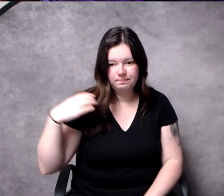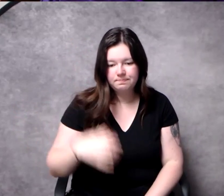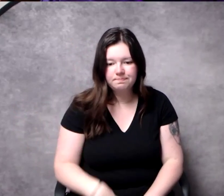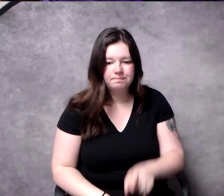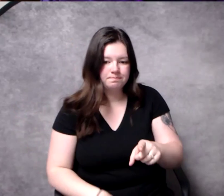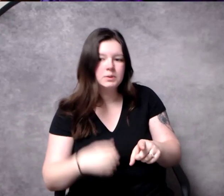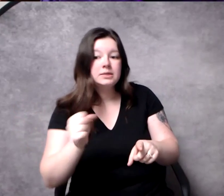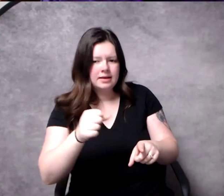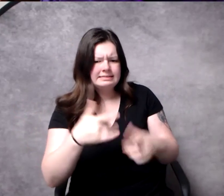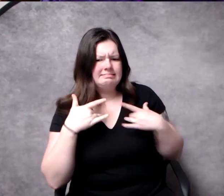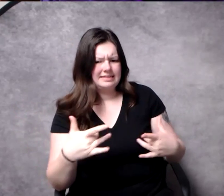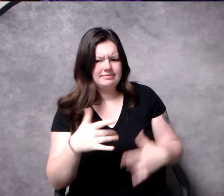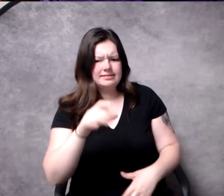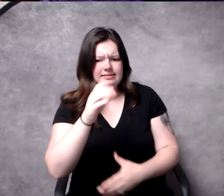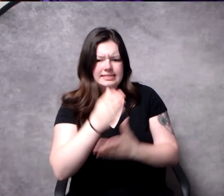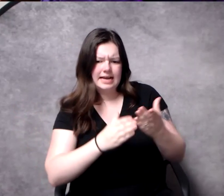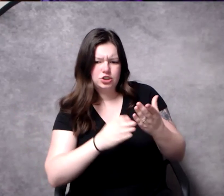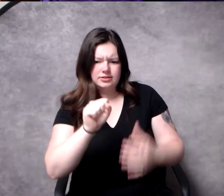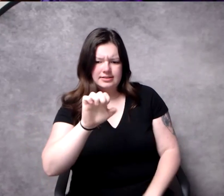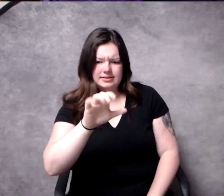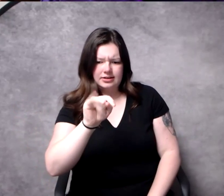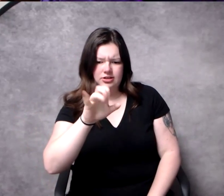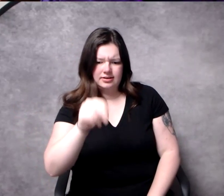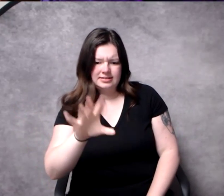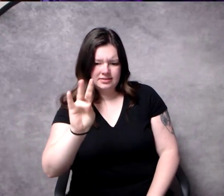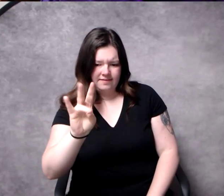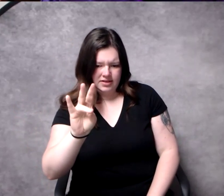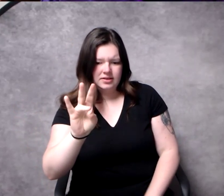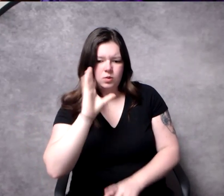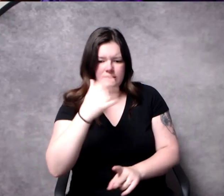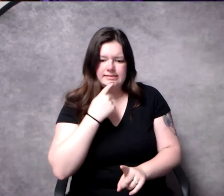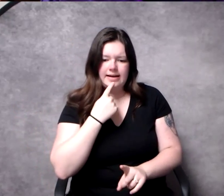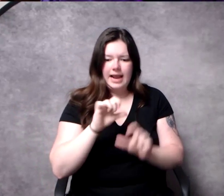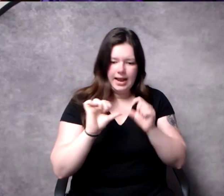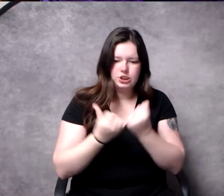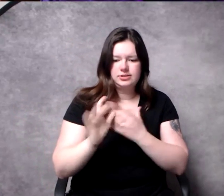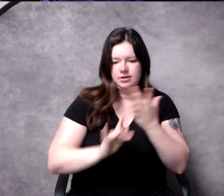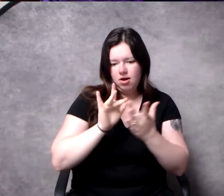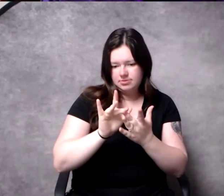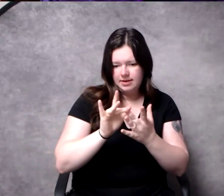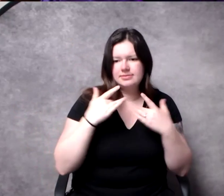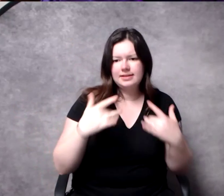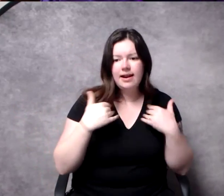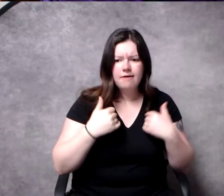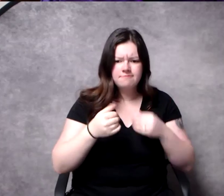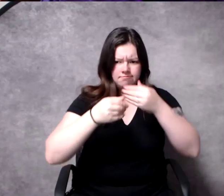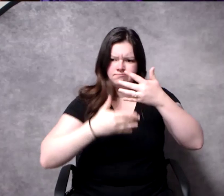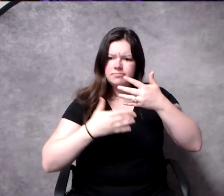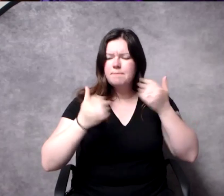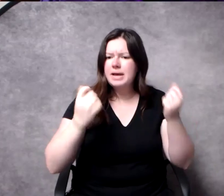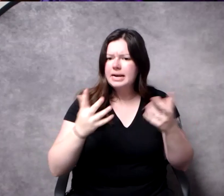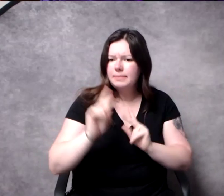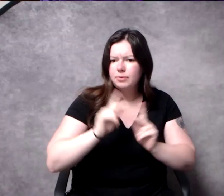and it will say agency contacts and typically has a wide variety of people who might be worth contacting.